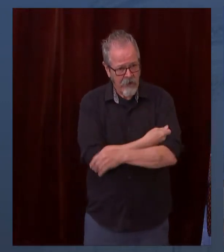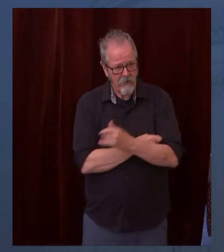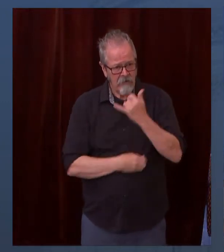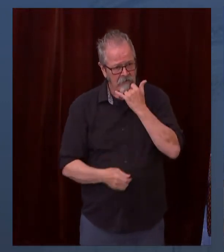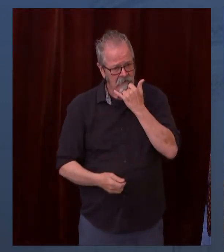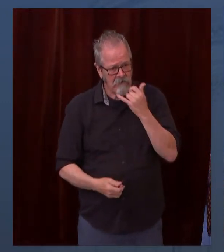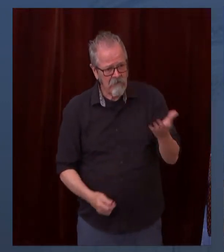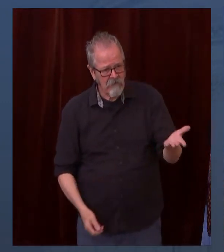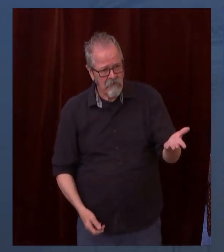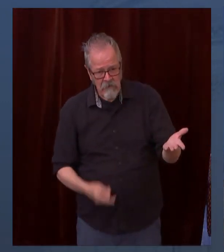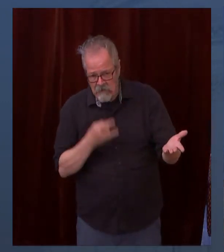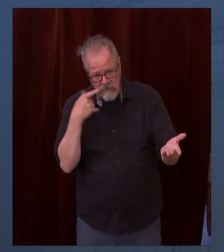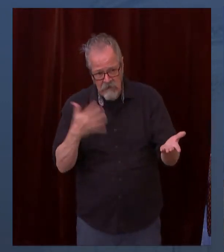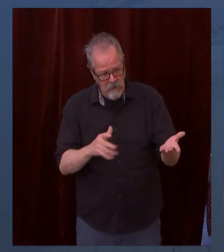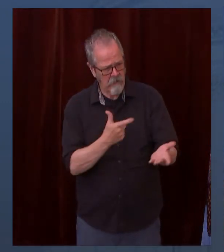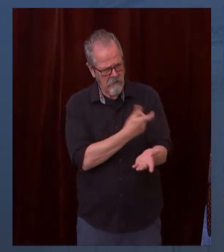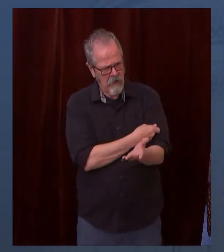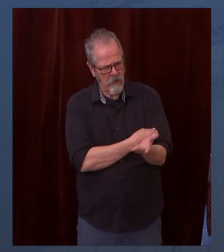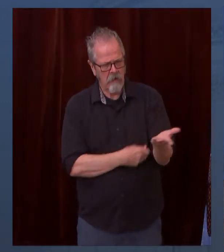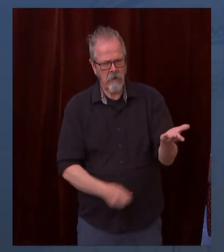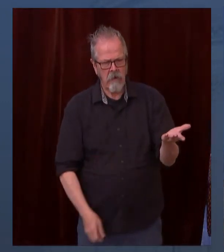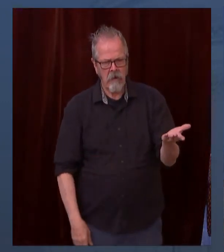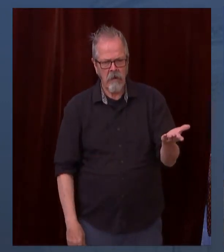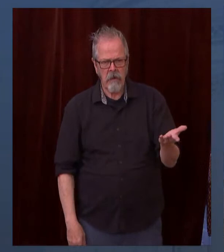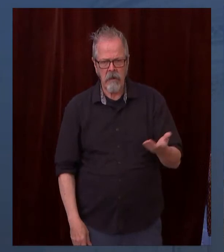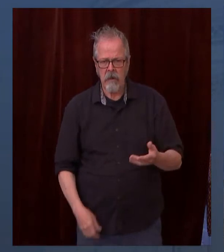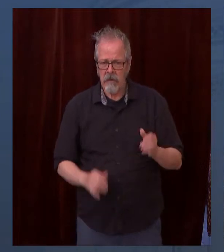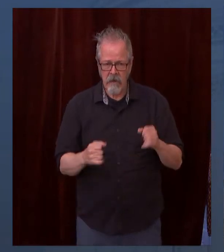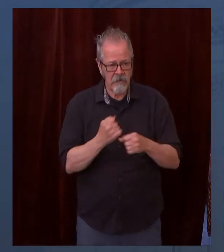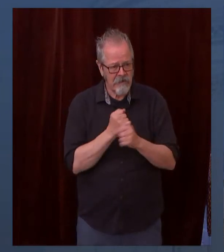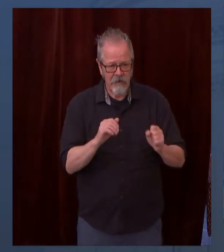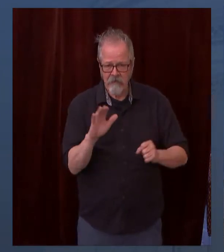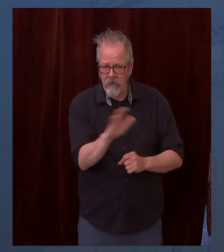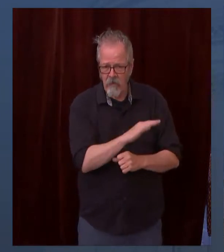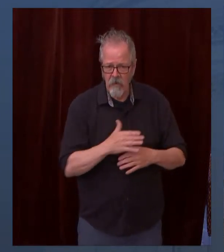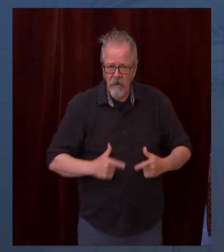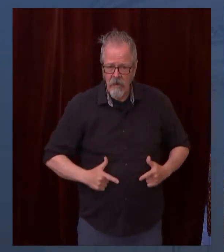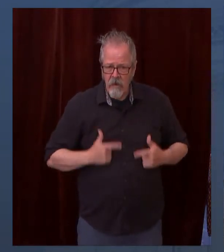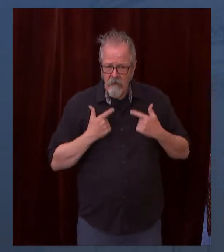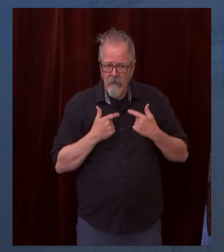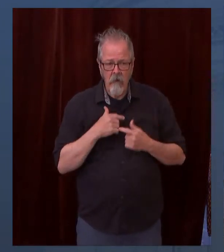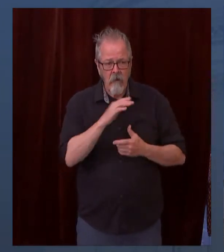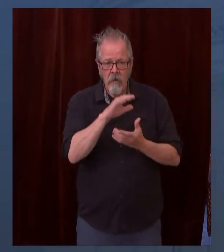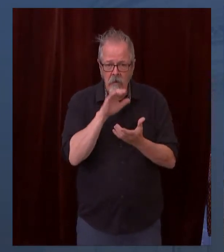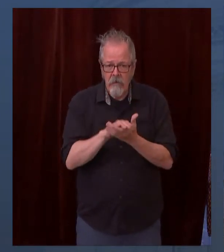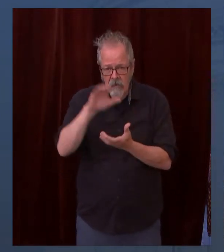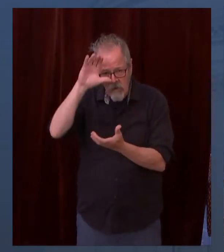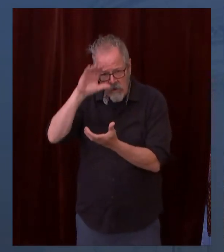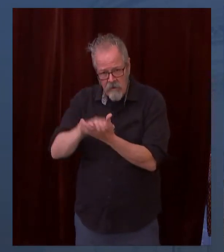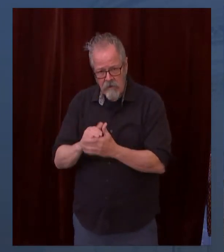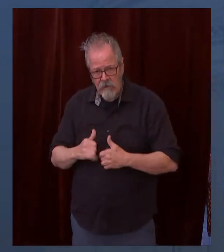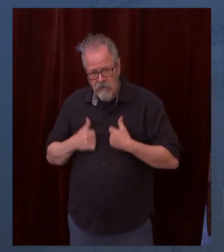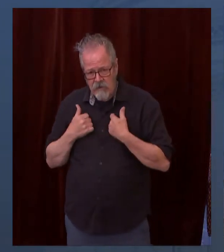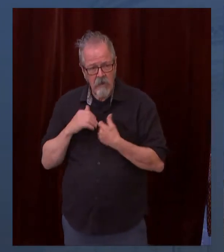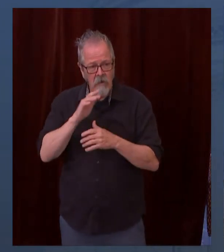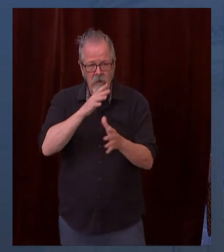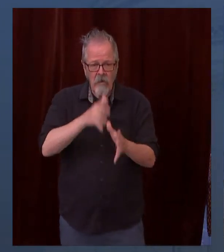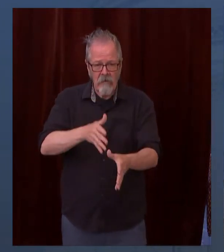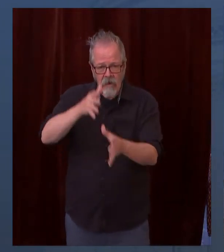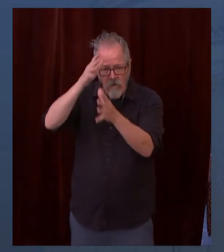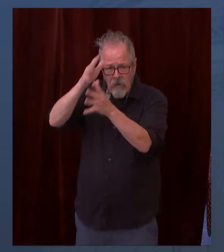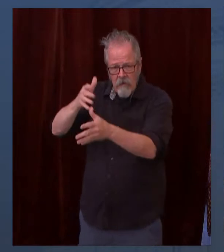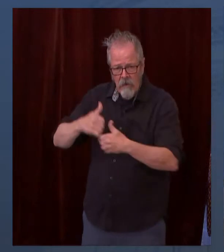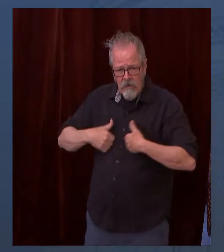it may save your grandparents. And we've looked at the numbers, and it's really simple. The way out of